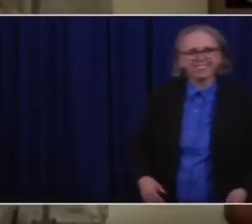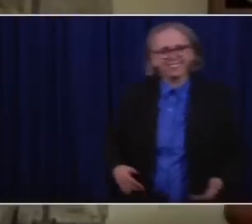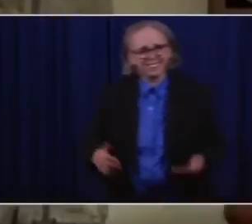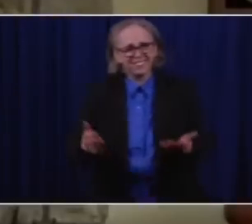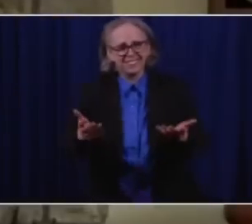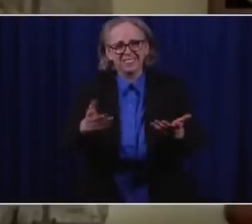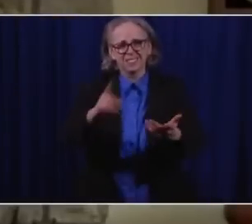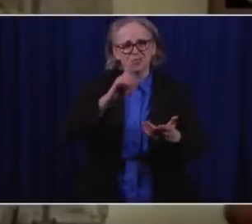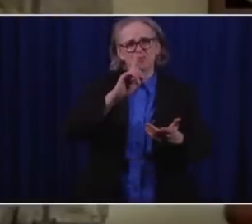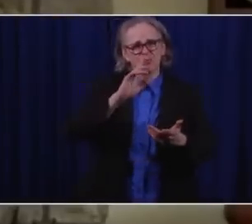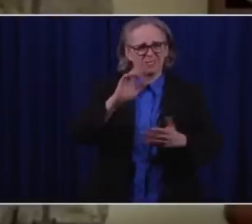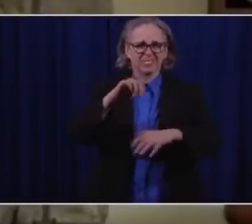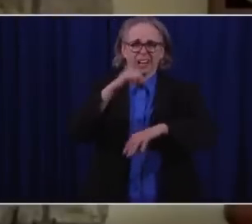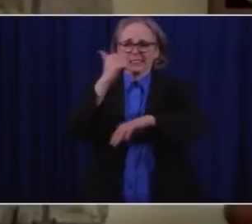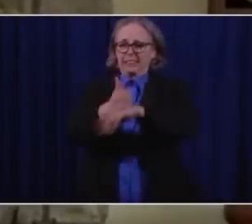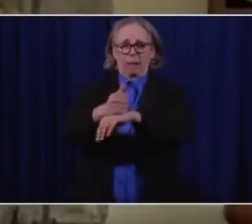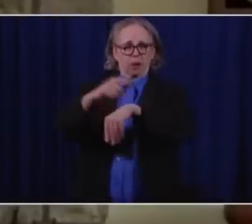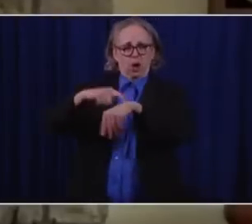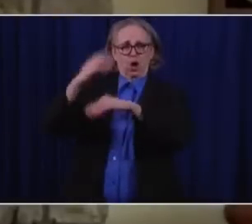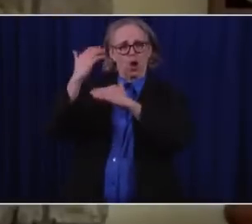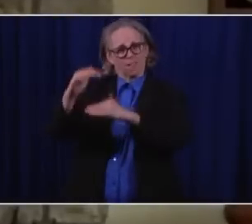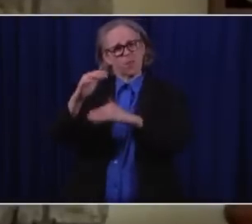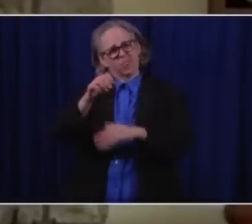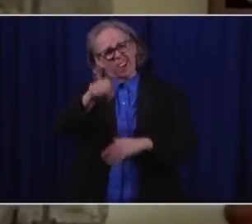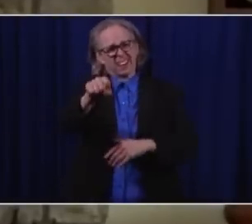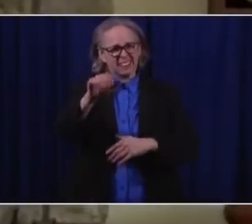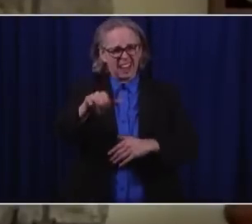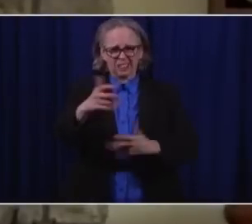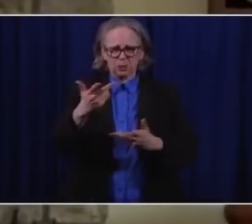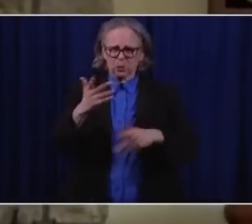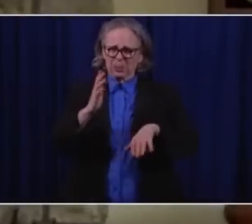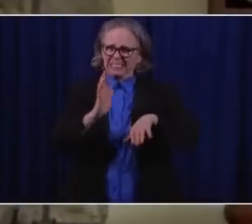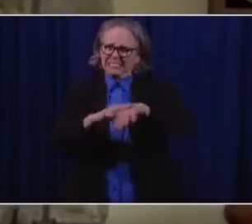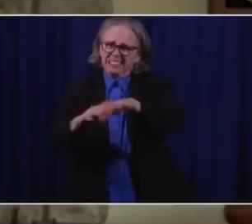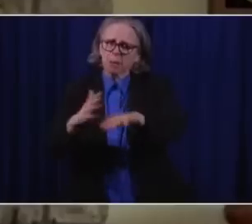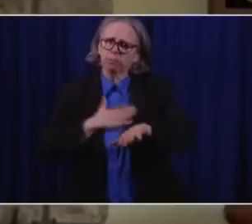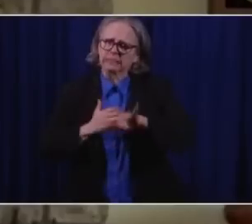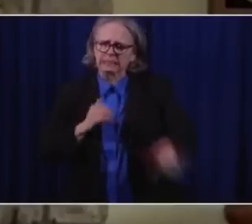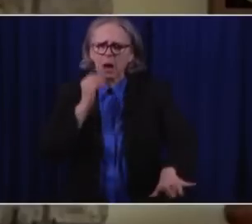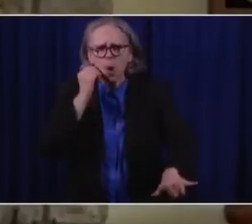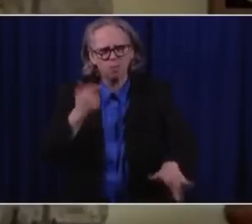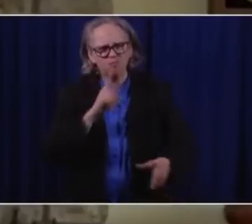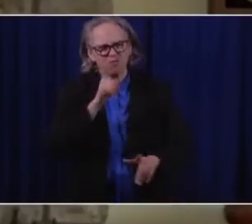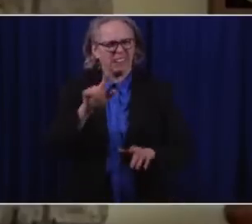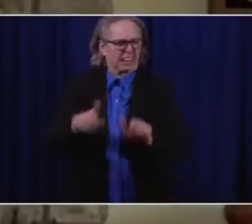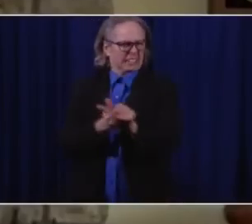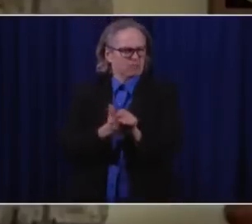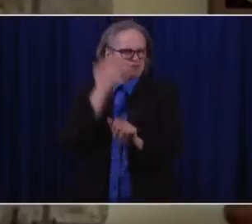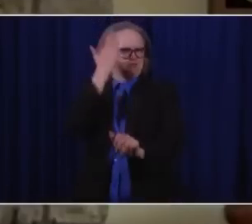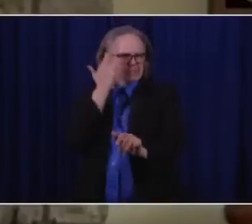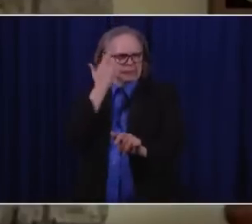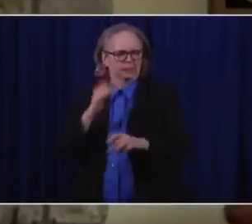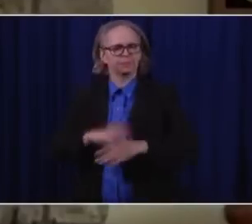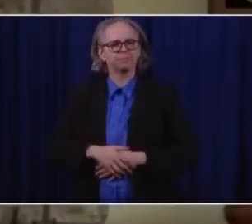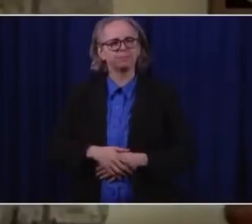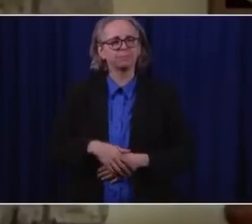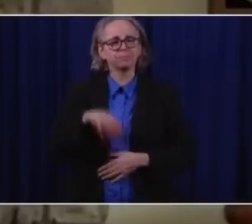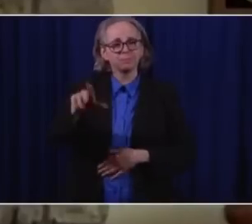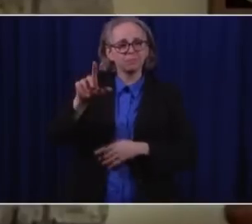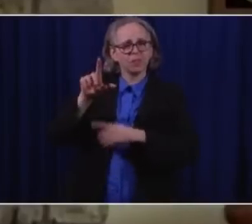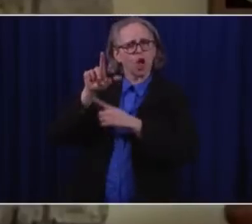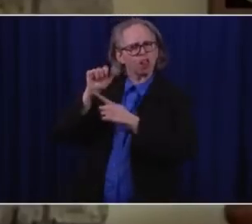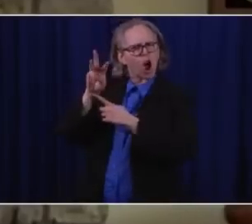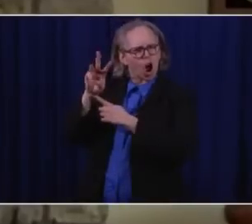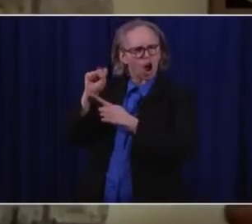that, you know, one of the things that we have learned is that laws reflect norms. They reflect trying